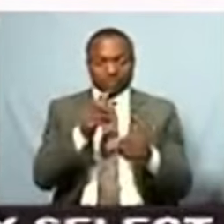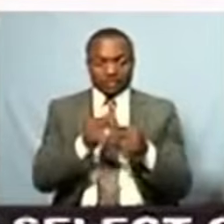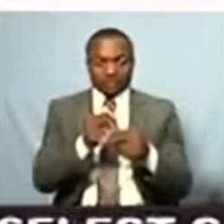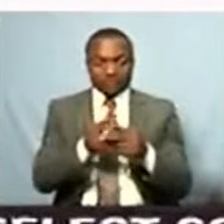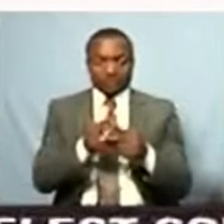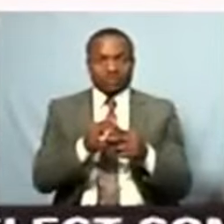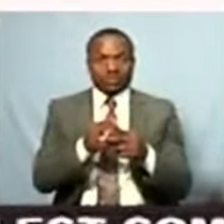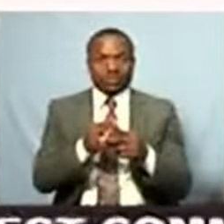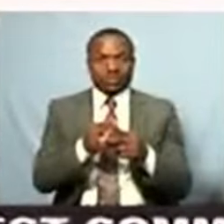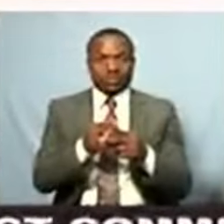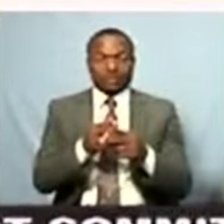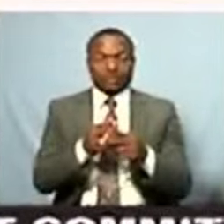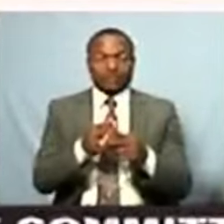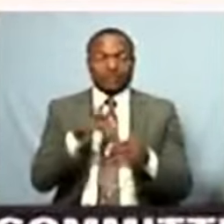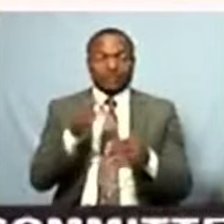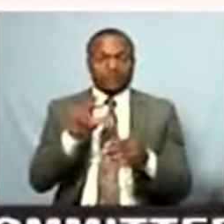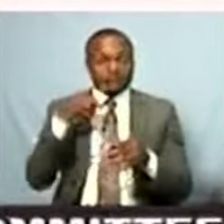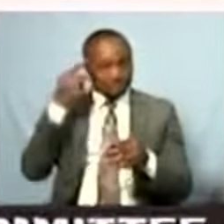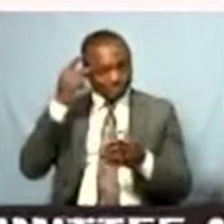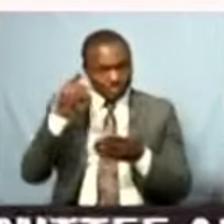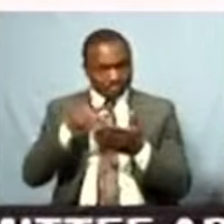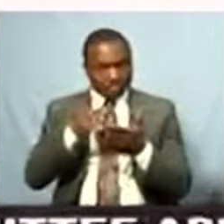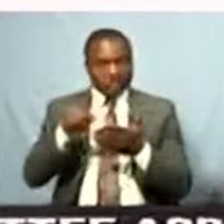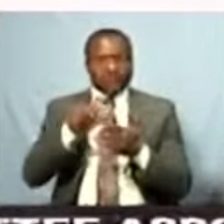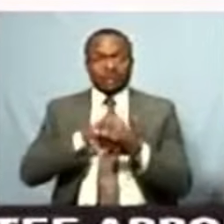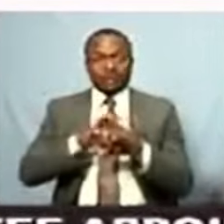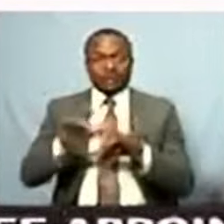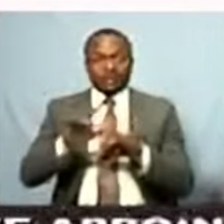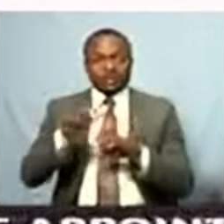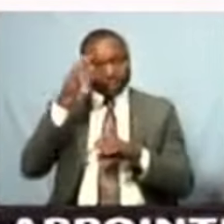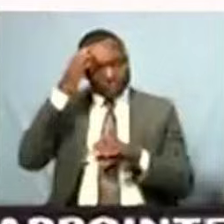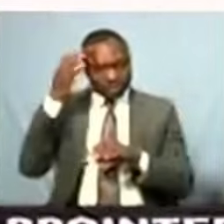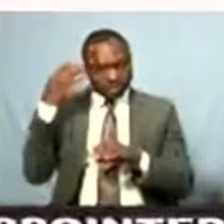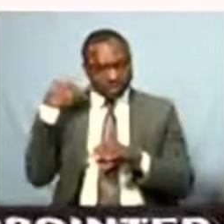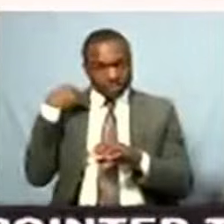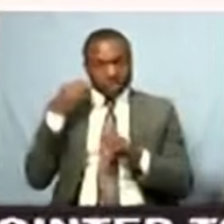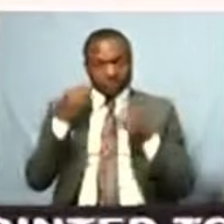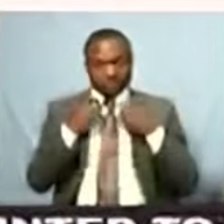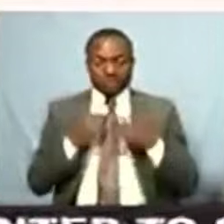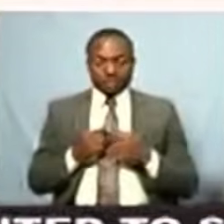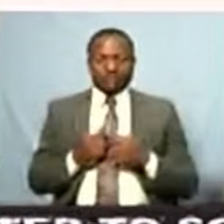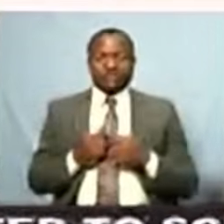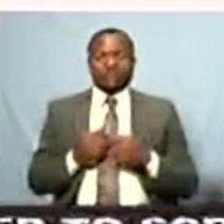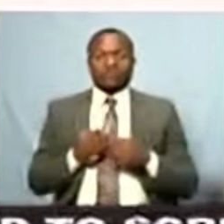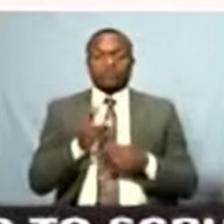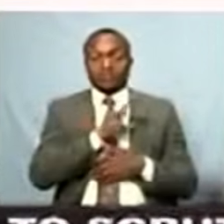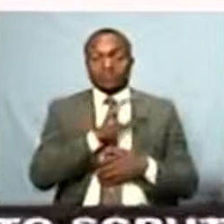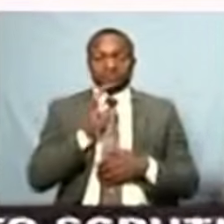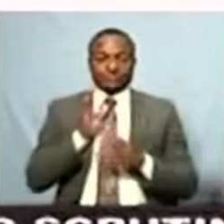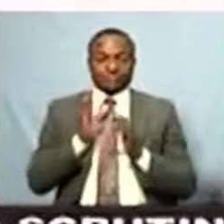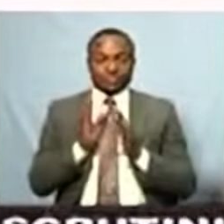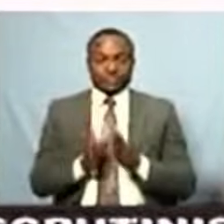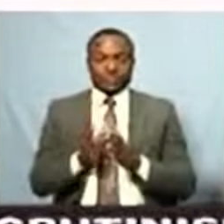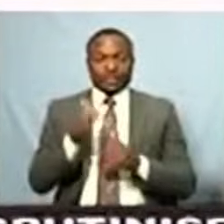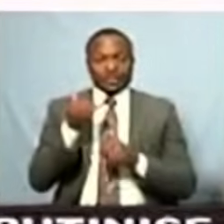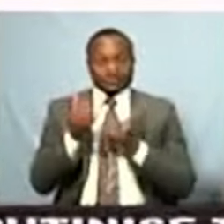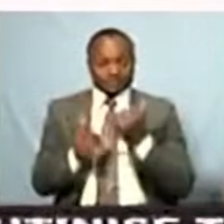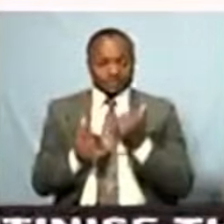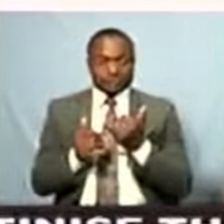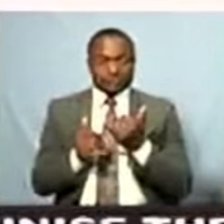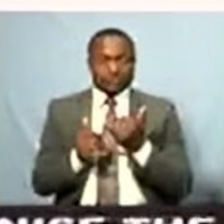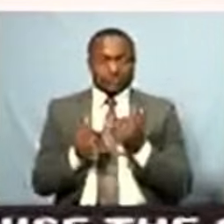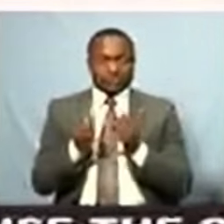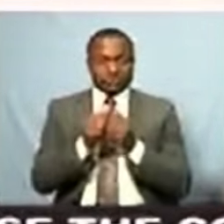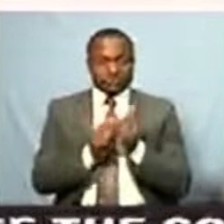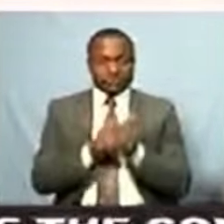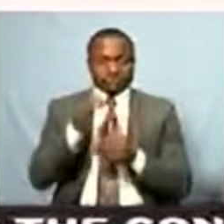by a political party following a vacancy in the office of mayor, council chairperson or councillor. Finally, with